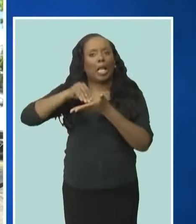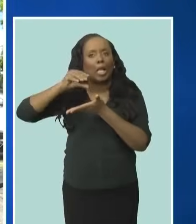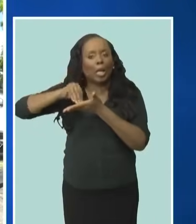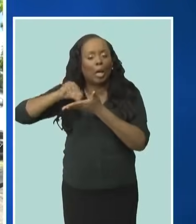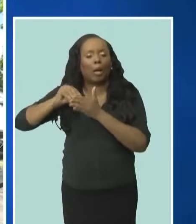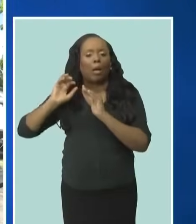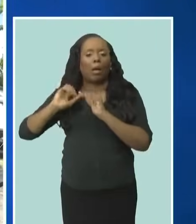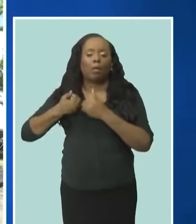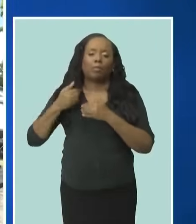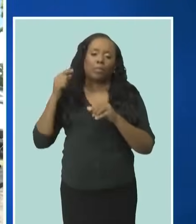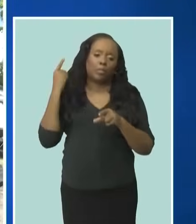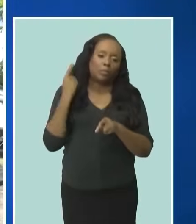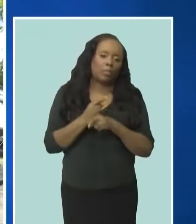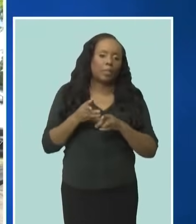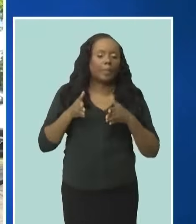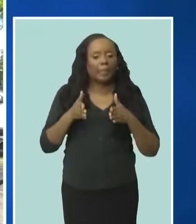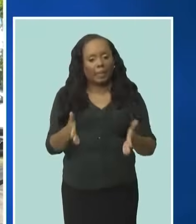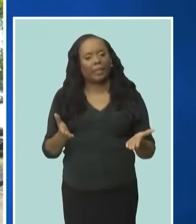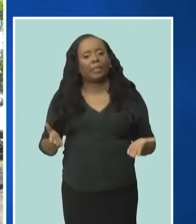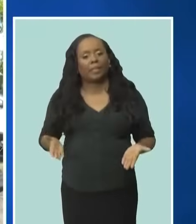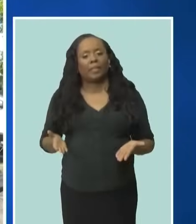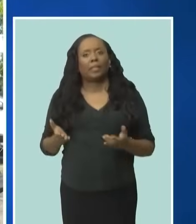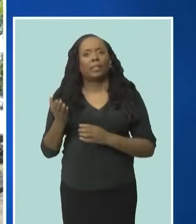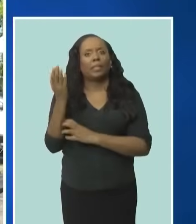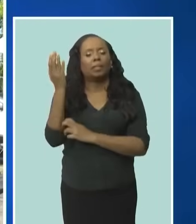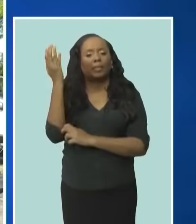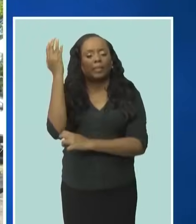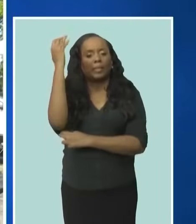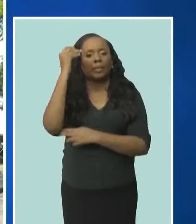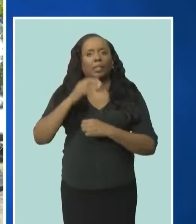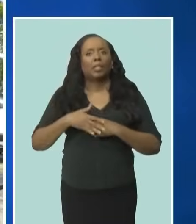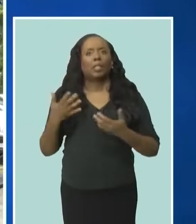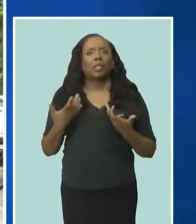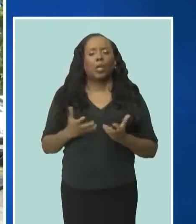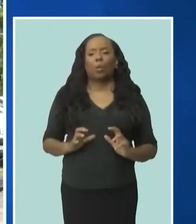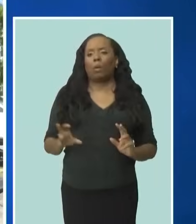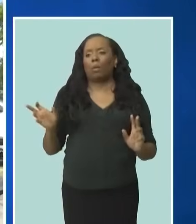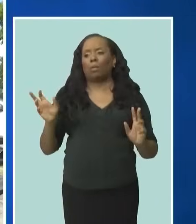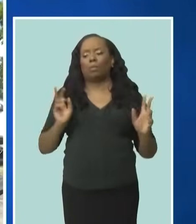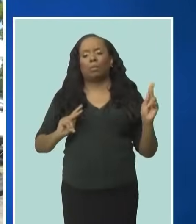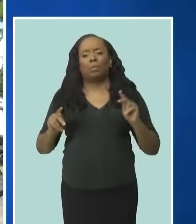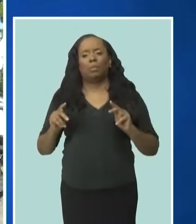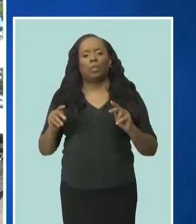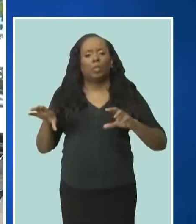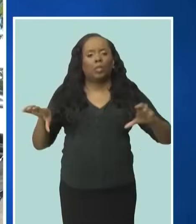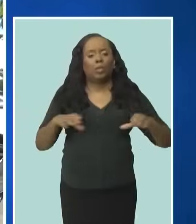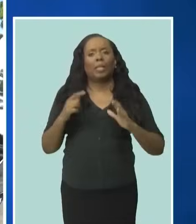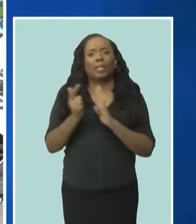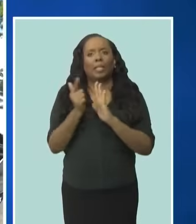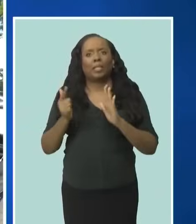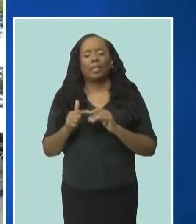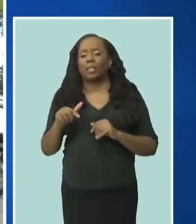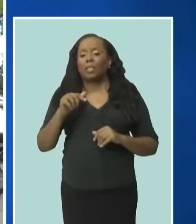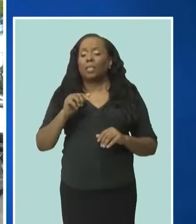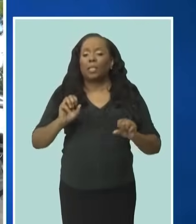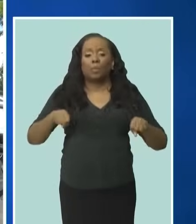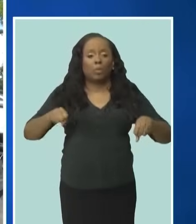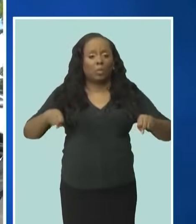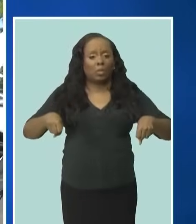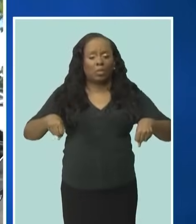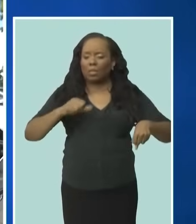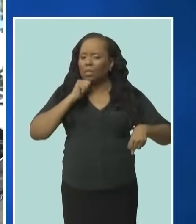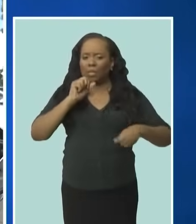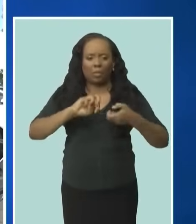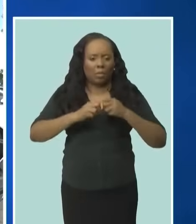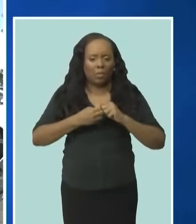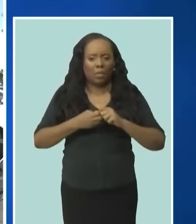in a correct way, that you don't get that narrative, because I don't think that the bikes is the problem. It's the mentality of some people and the way that